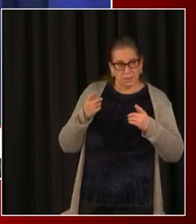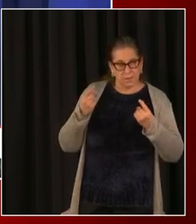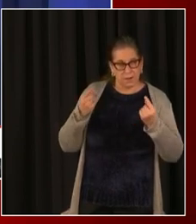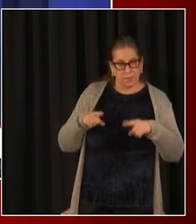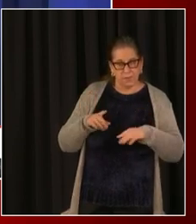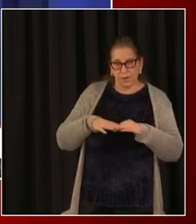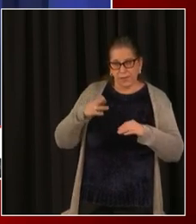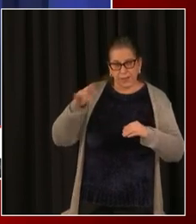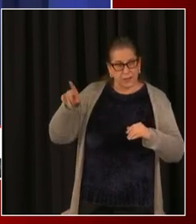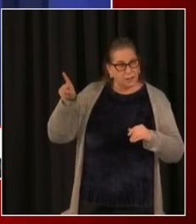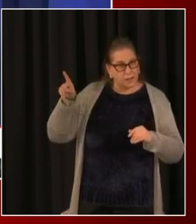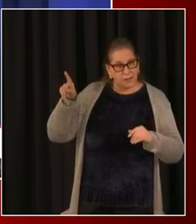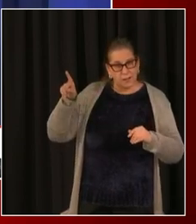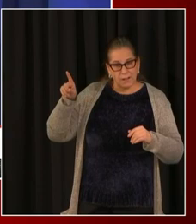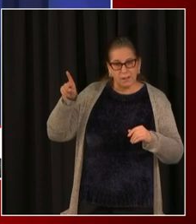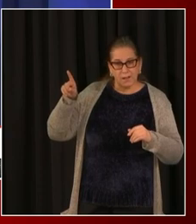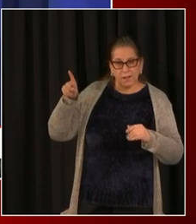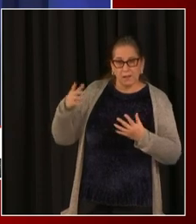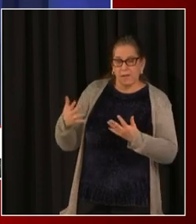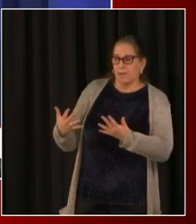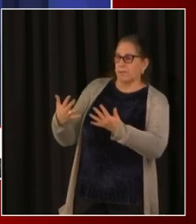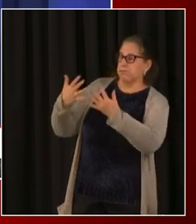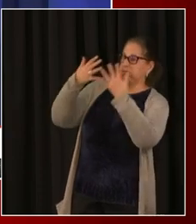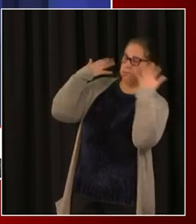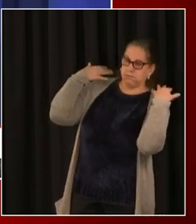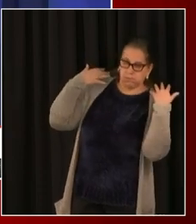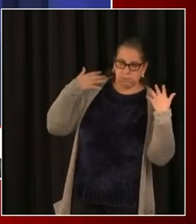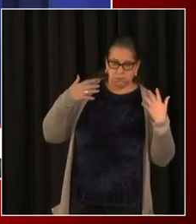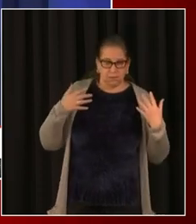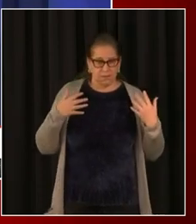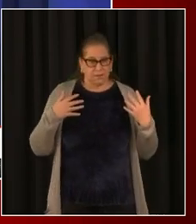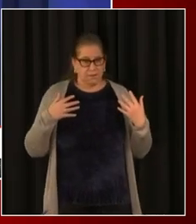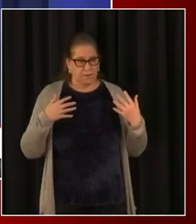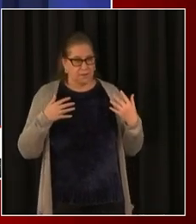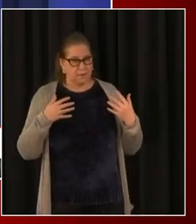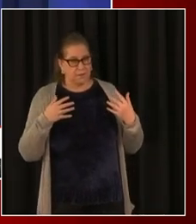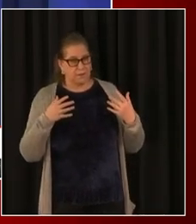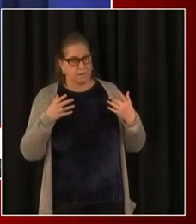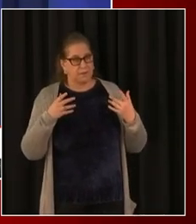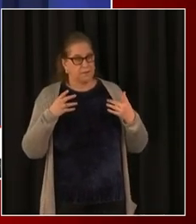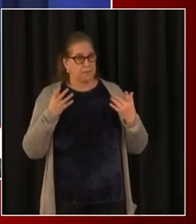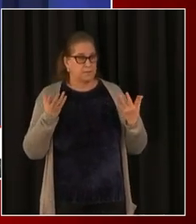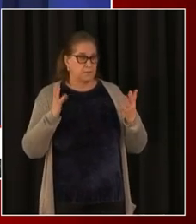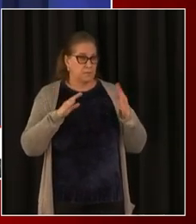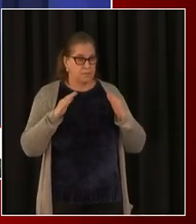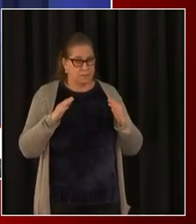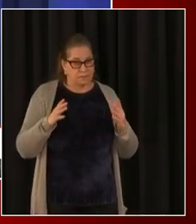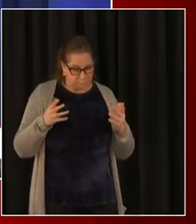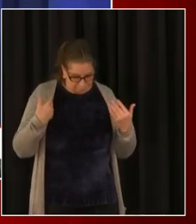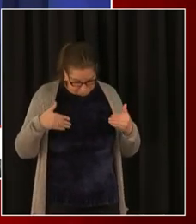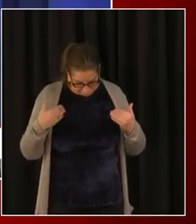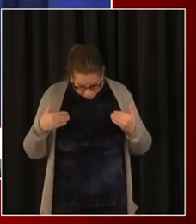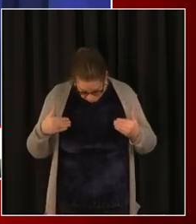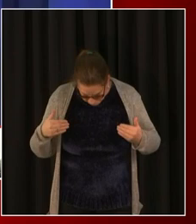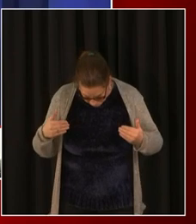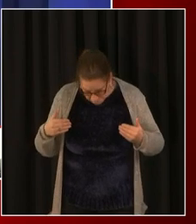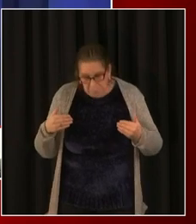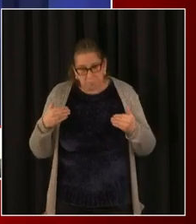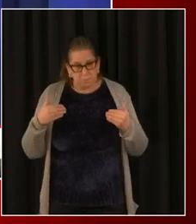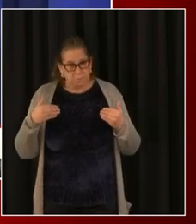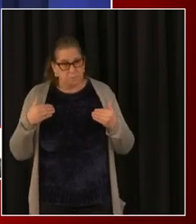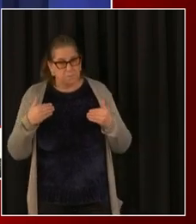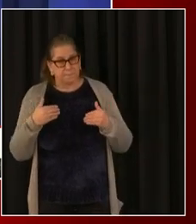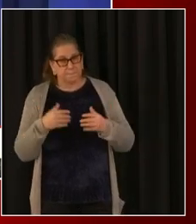have outflow out into the District of Columbia. I'm in constant communication with him. In fact, we spoke